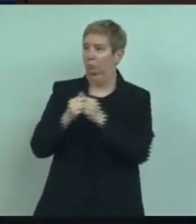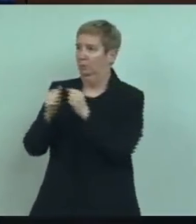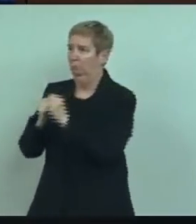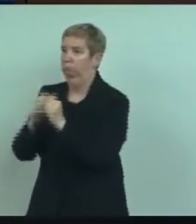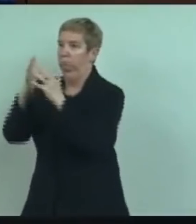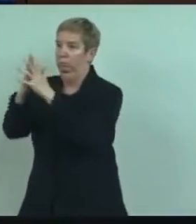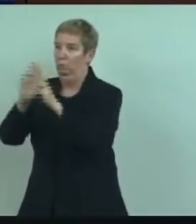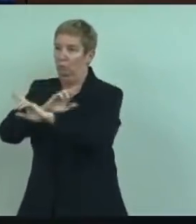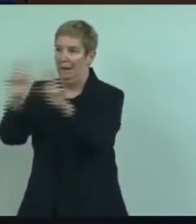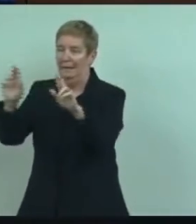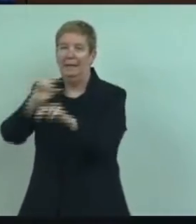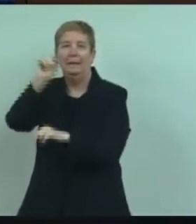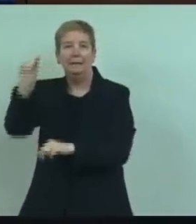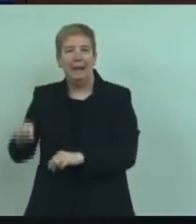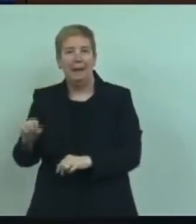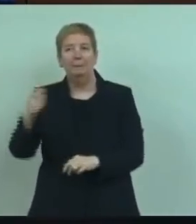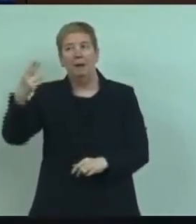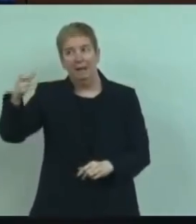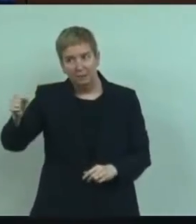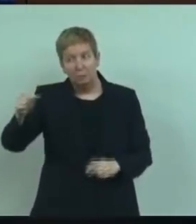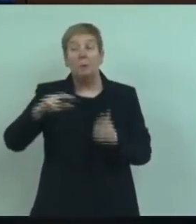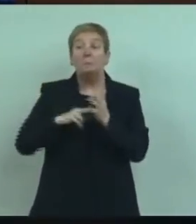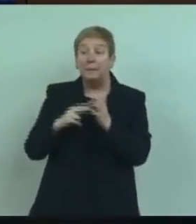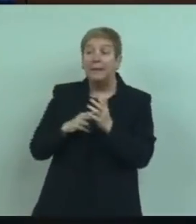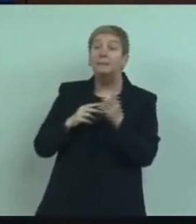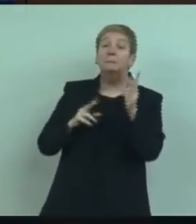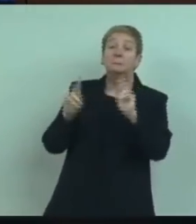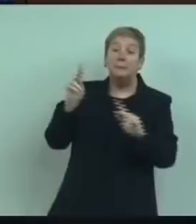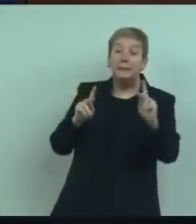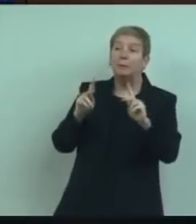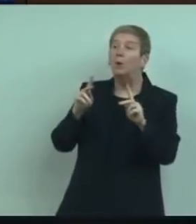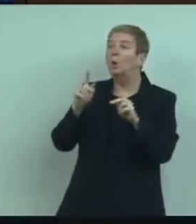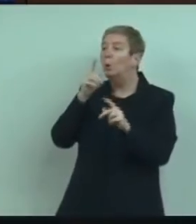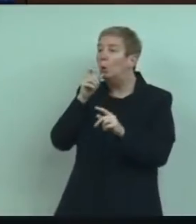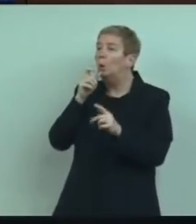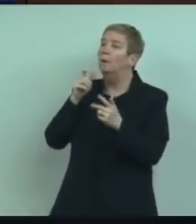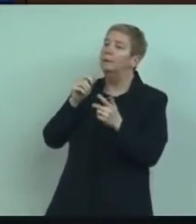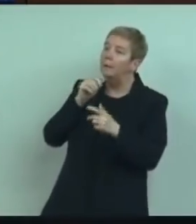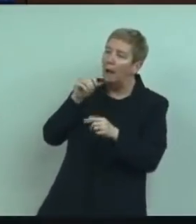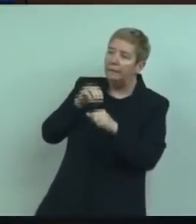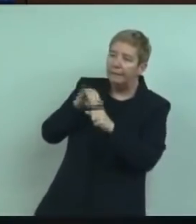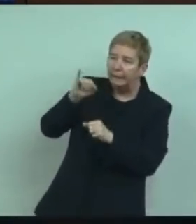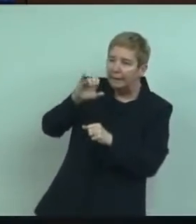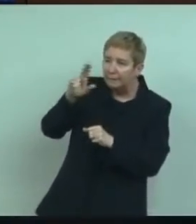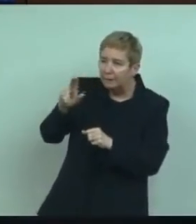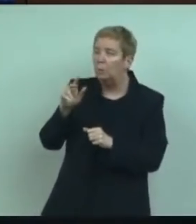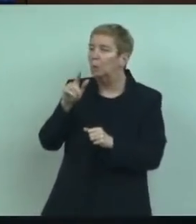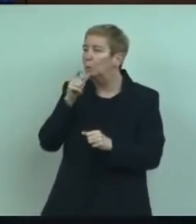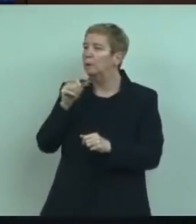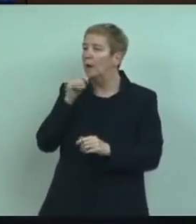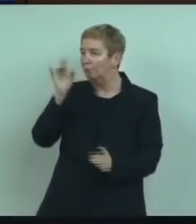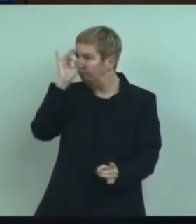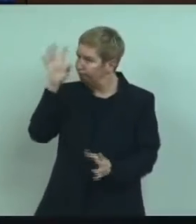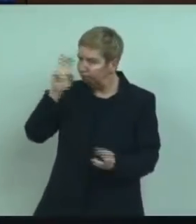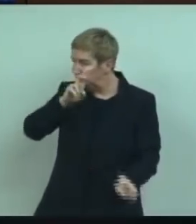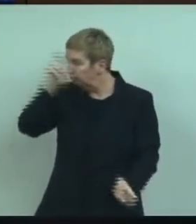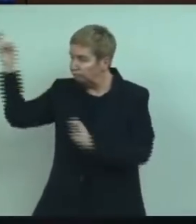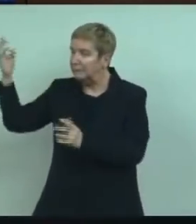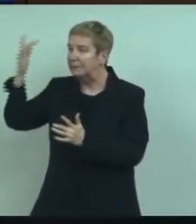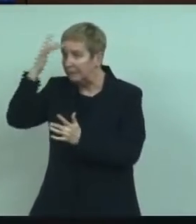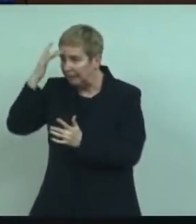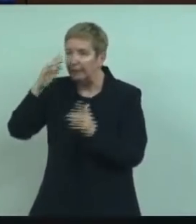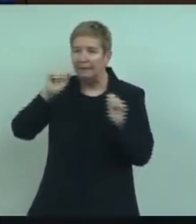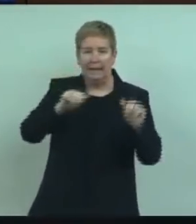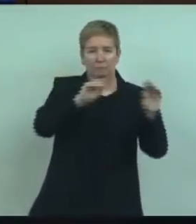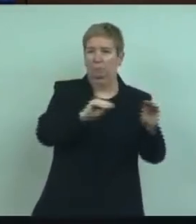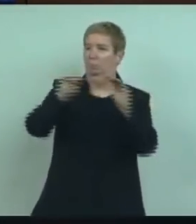so that more non-ICU, non-critical, right, step-down beds are available. And if we need to, and we might,